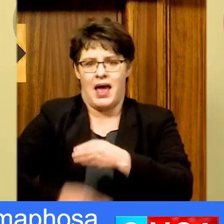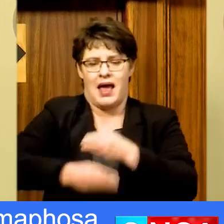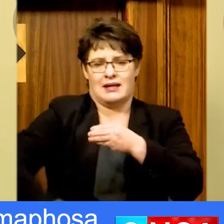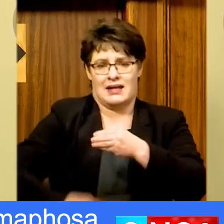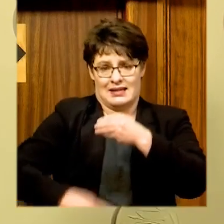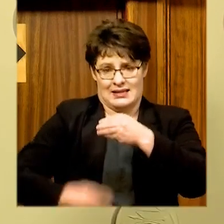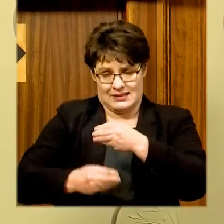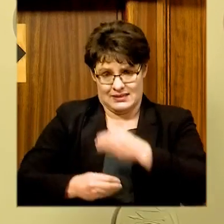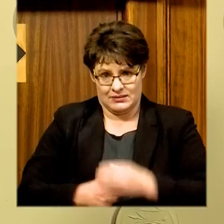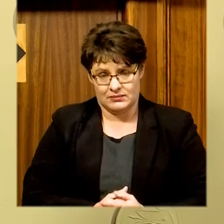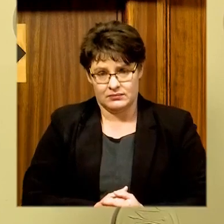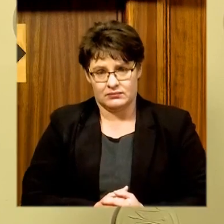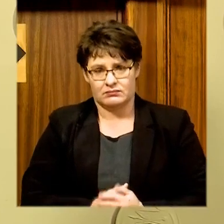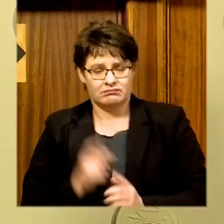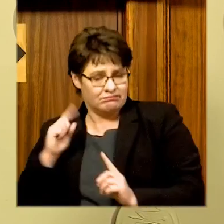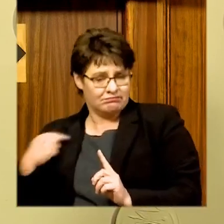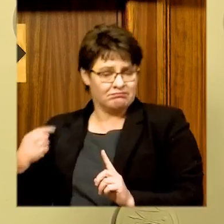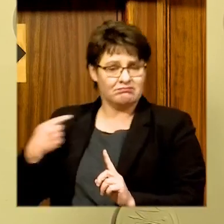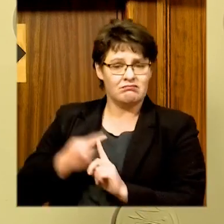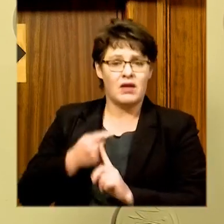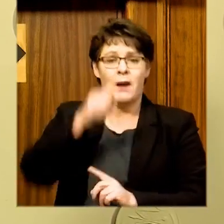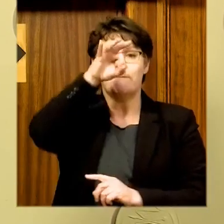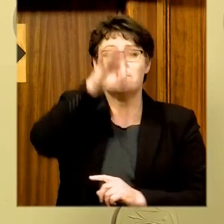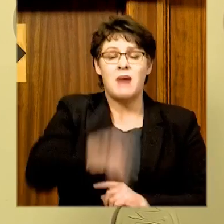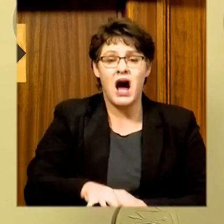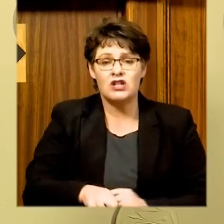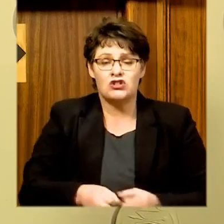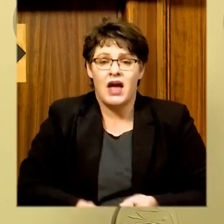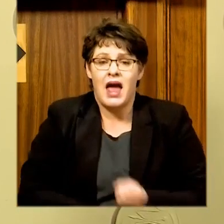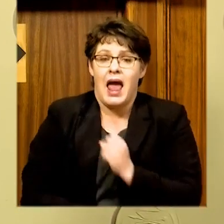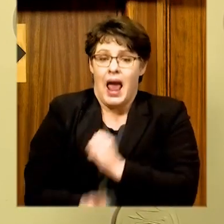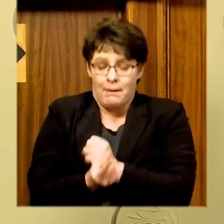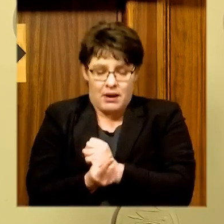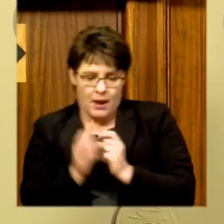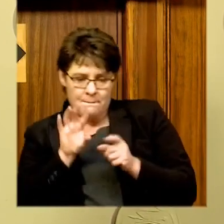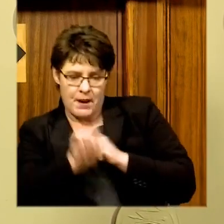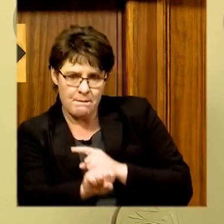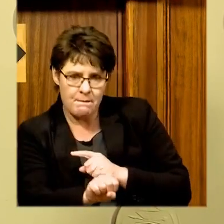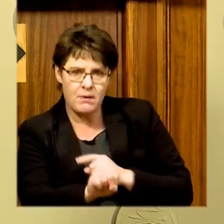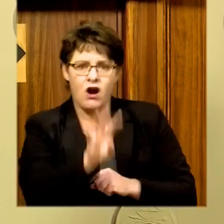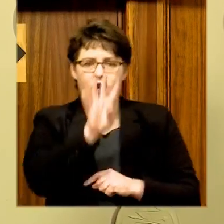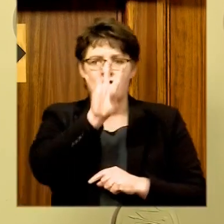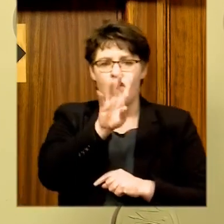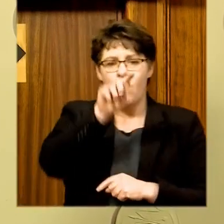Since the start of the outbreak in March, at least